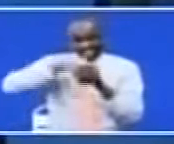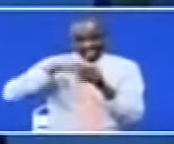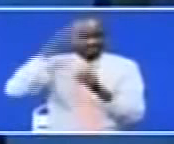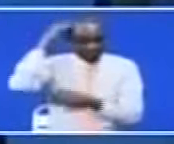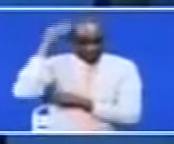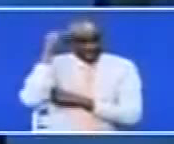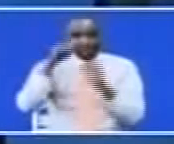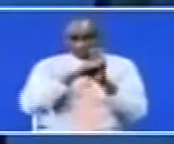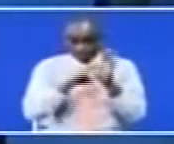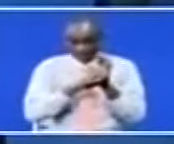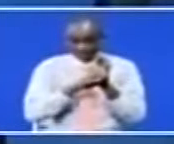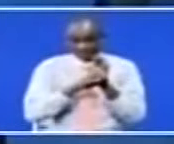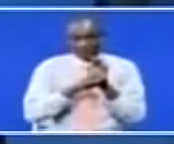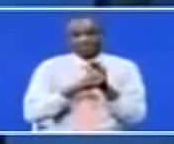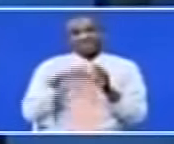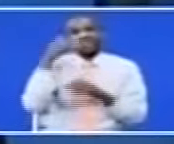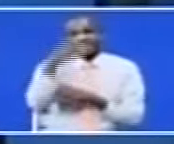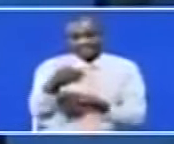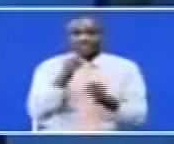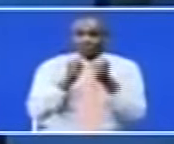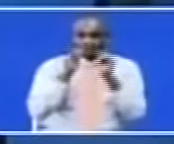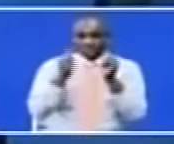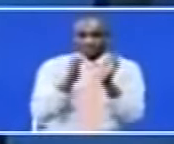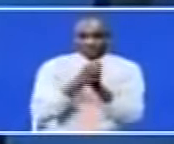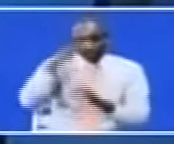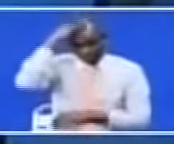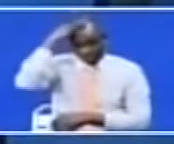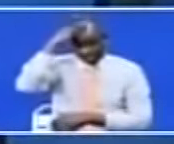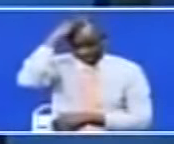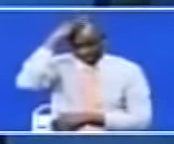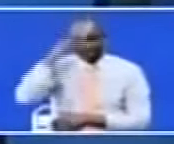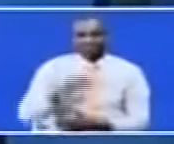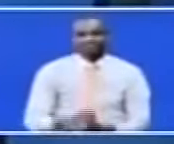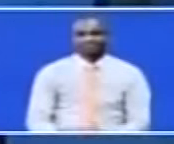Somalia. Do stay tuned. Up next is Sport with Moses Wahisi.